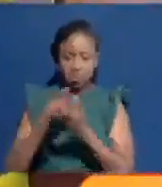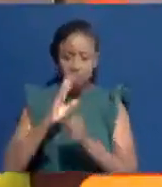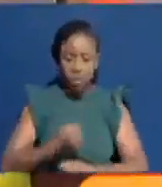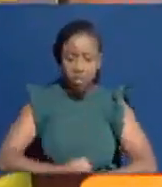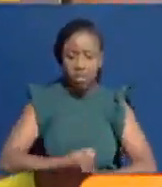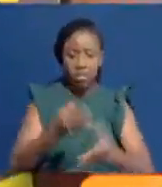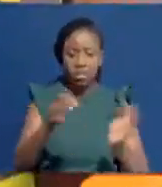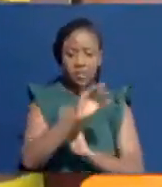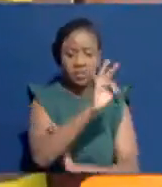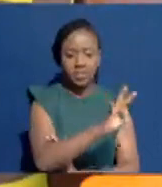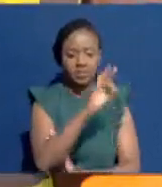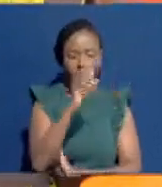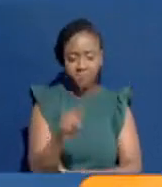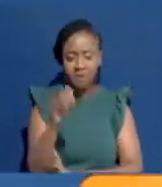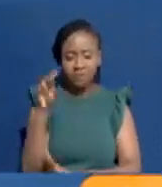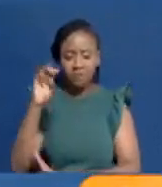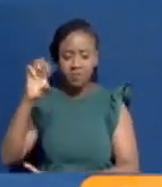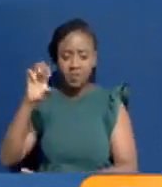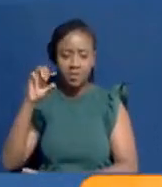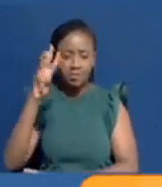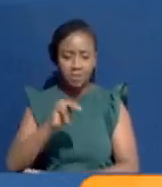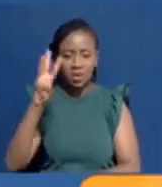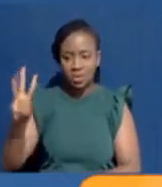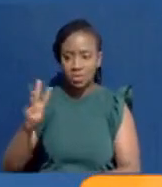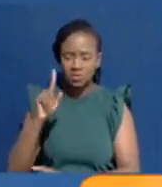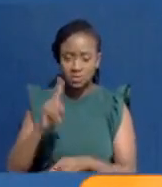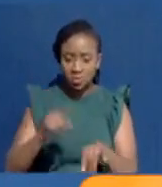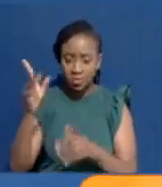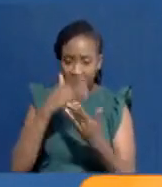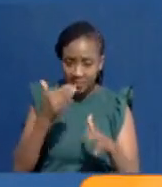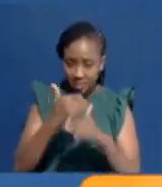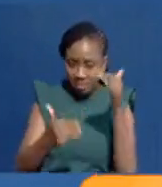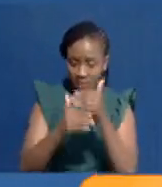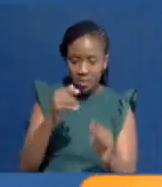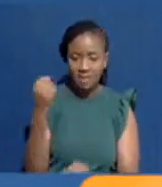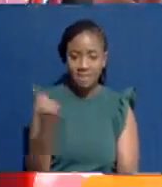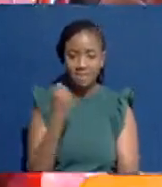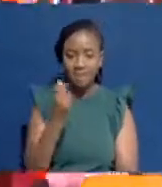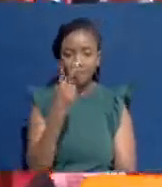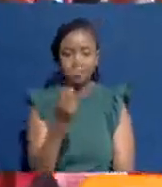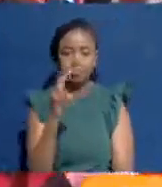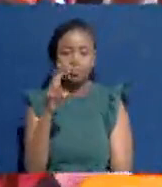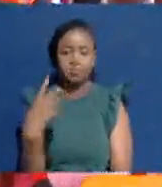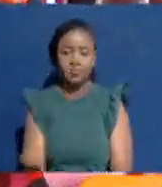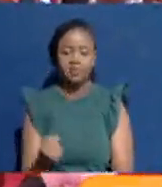to the national power grid upon its completion in May 2025.